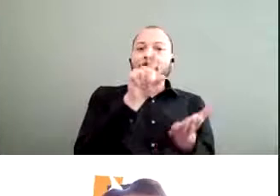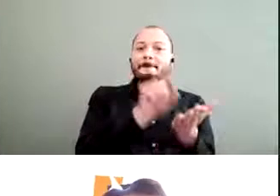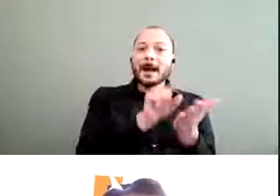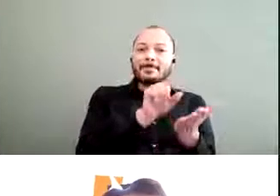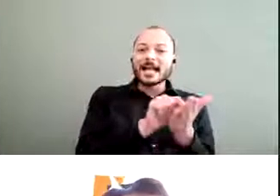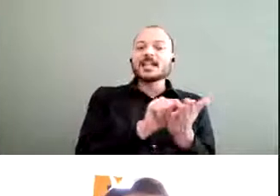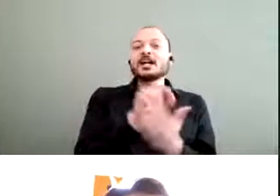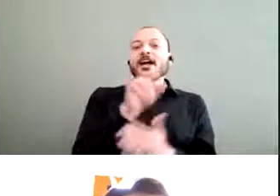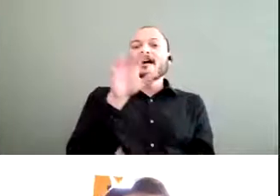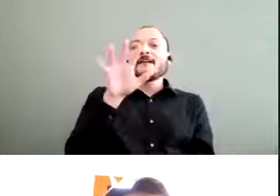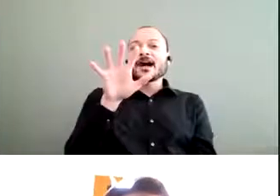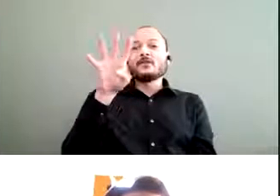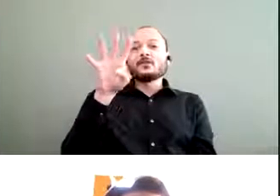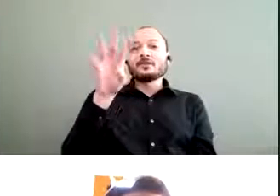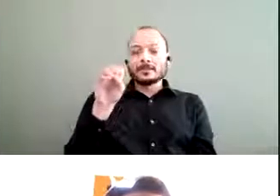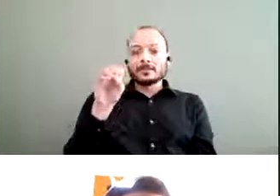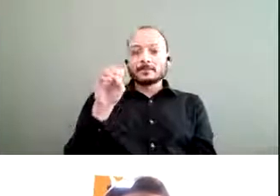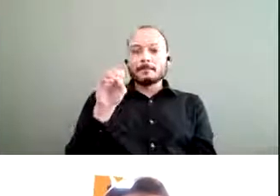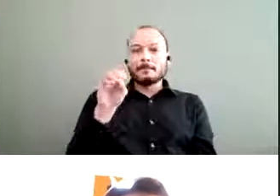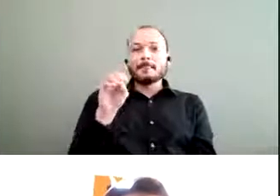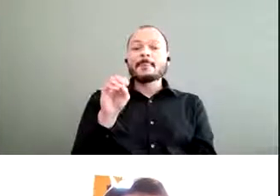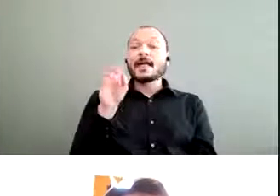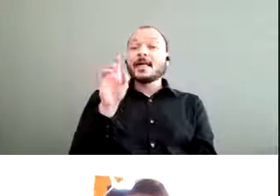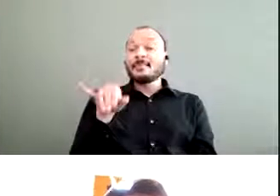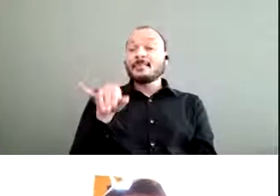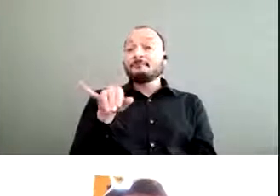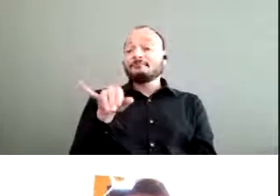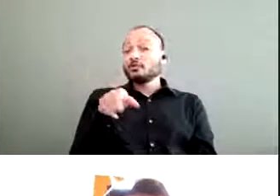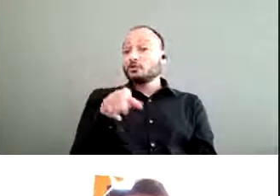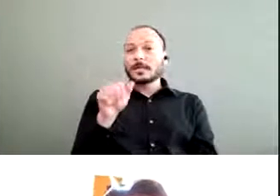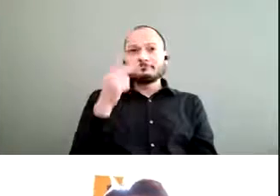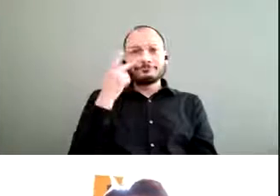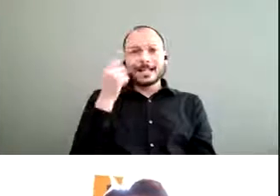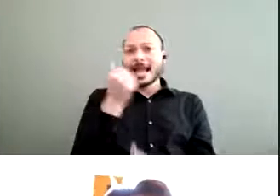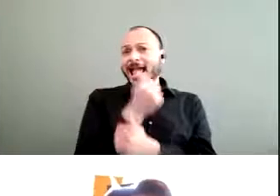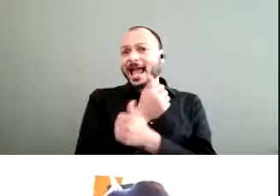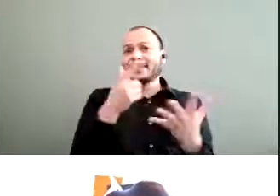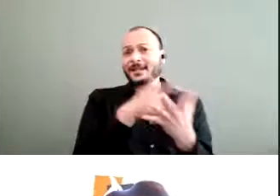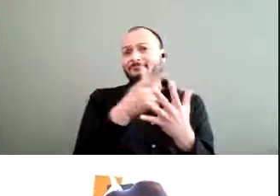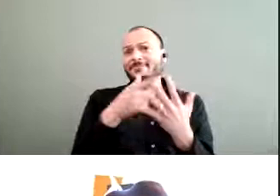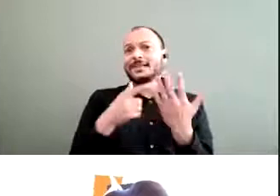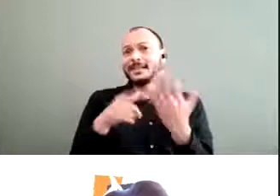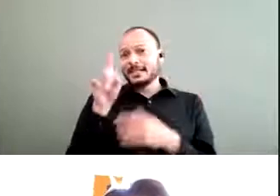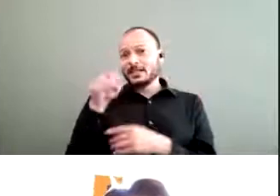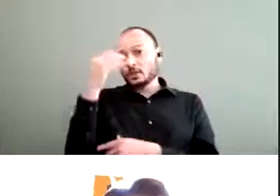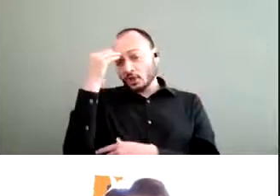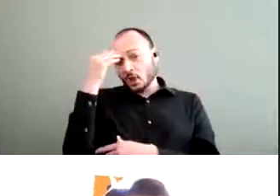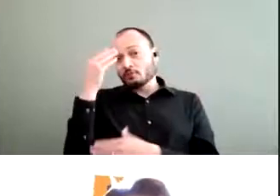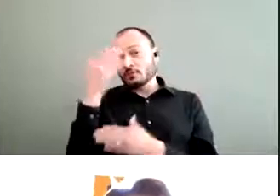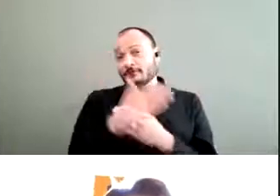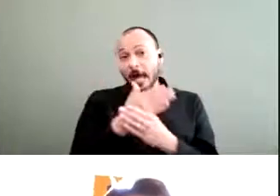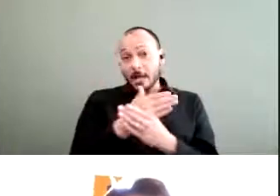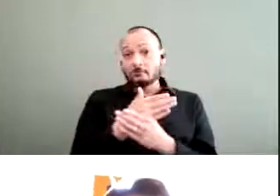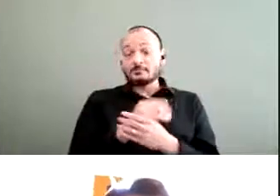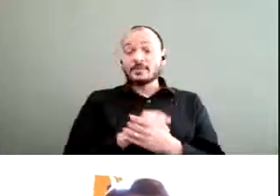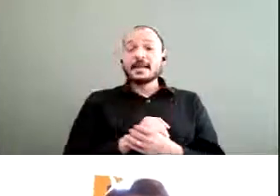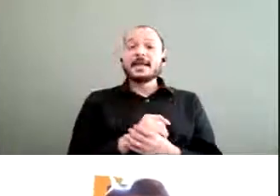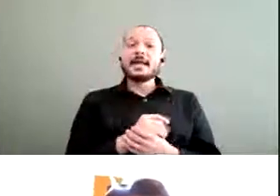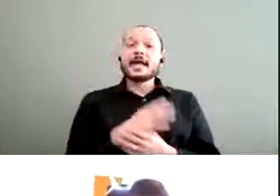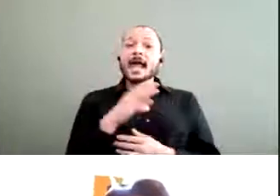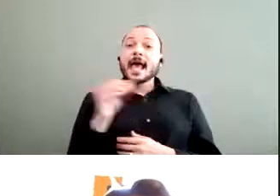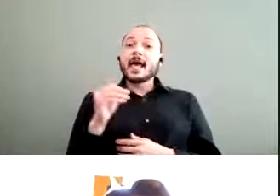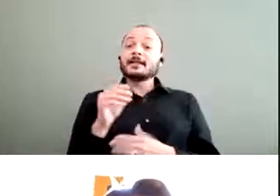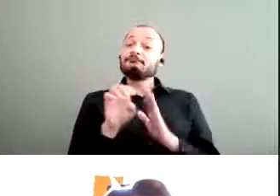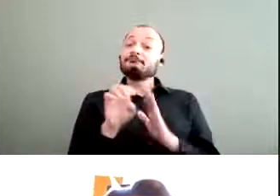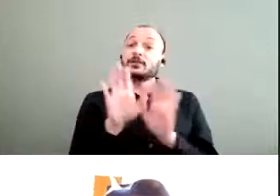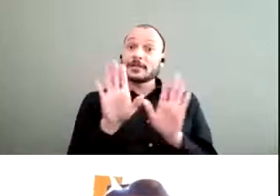is, so that you can see everything that you need to know to file, basically. And for example,